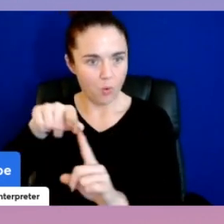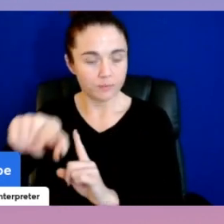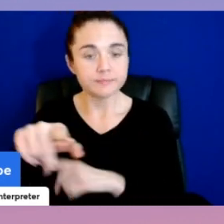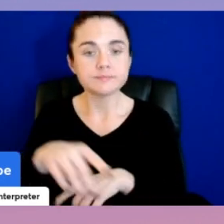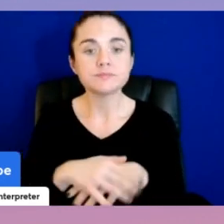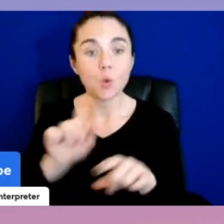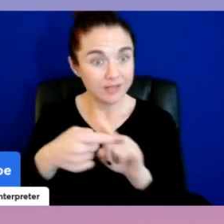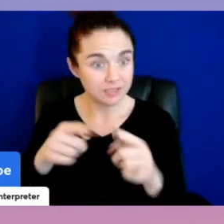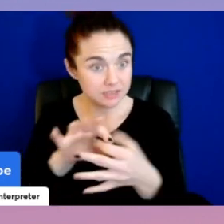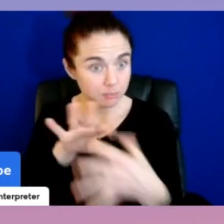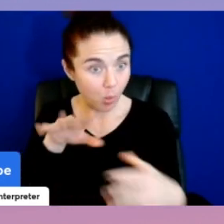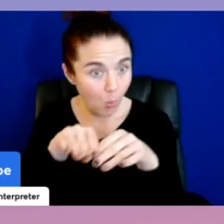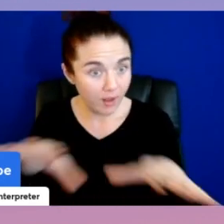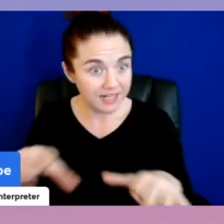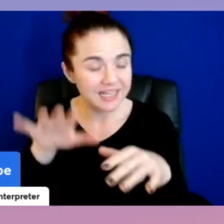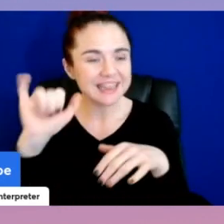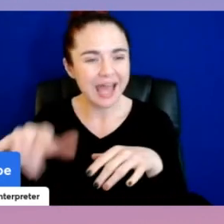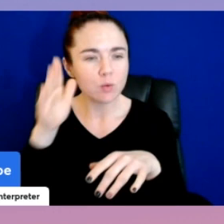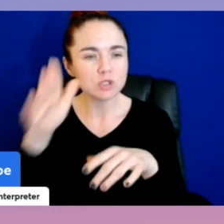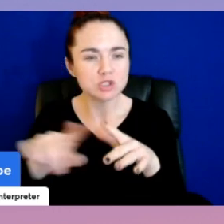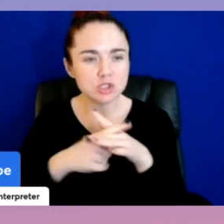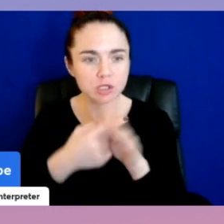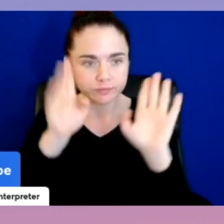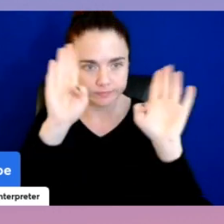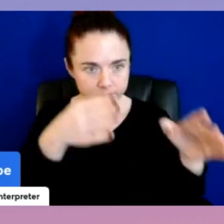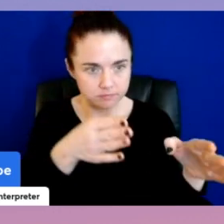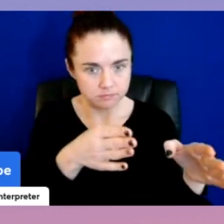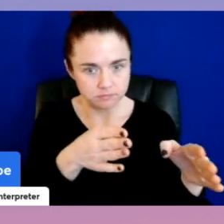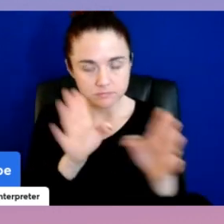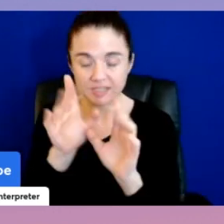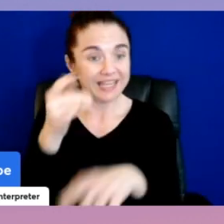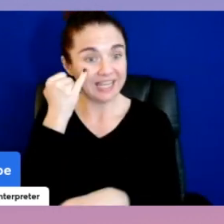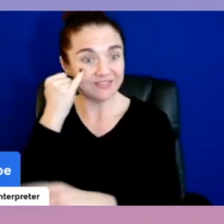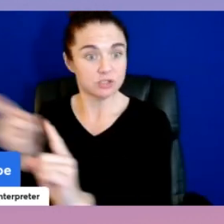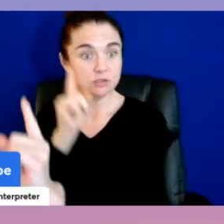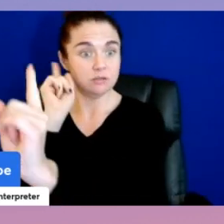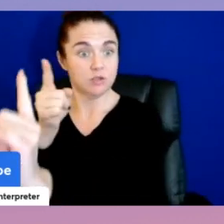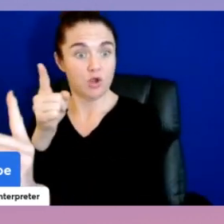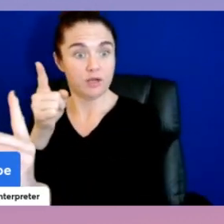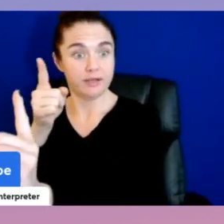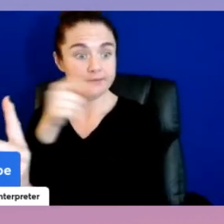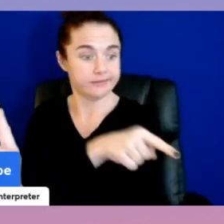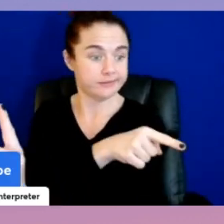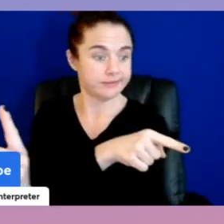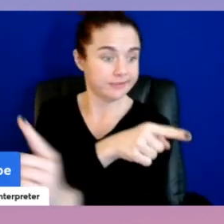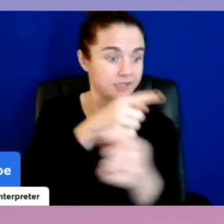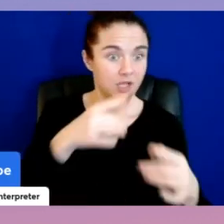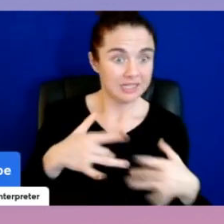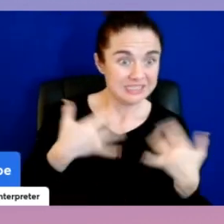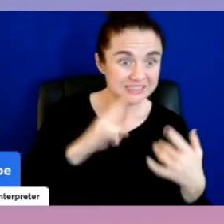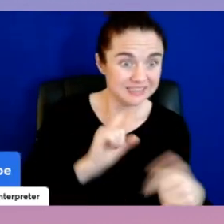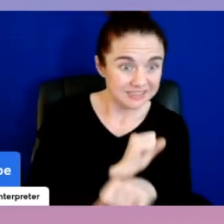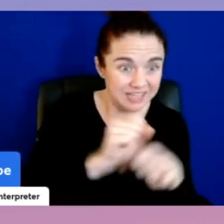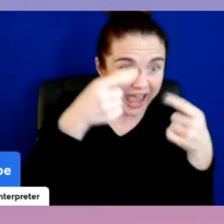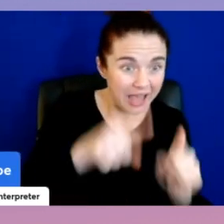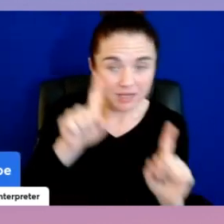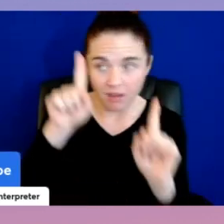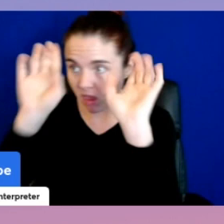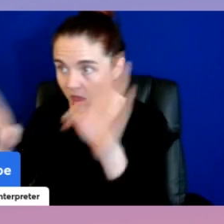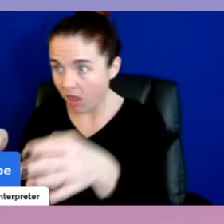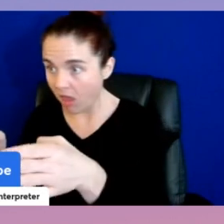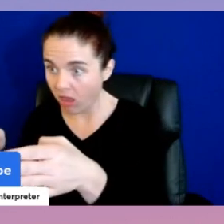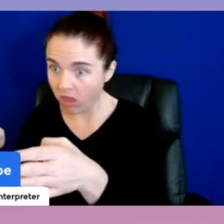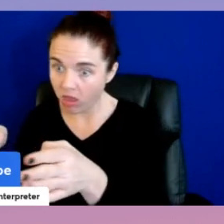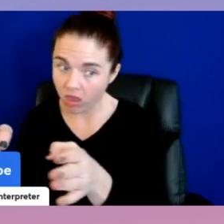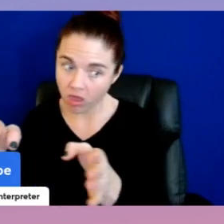state starts to deviate from the target state is considered out of sync. You have the option to have auto sync